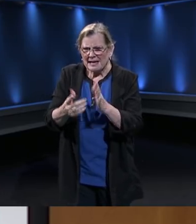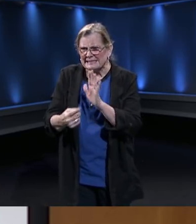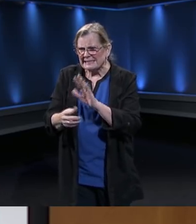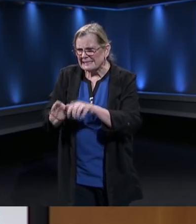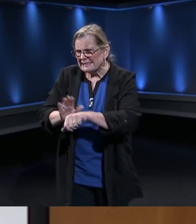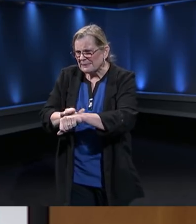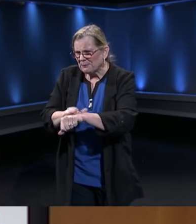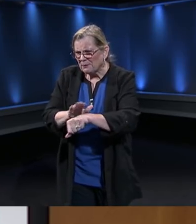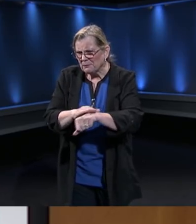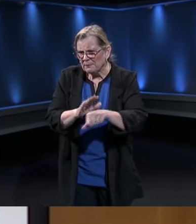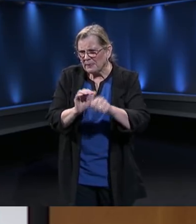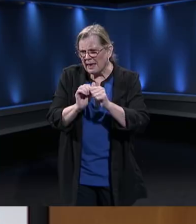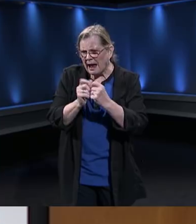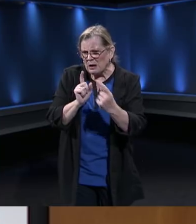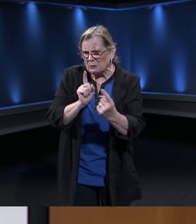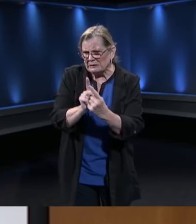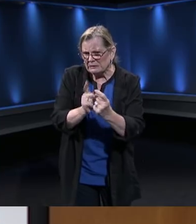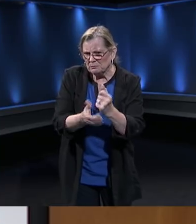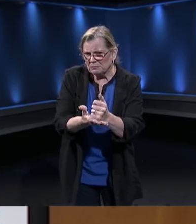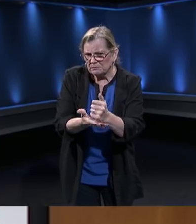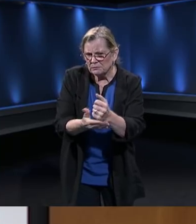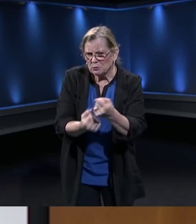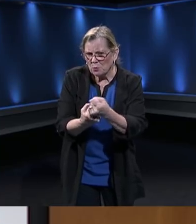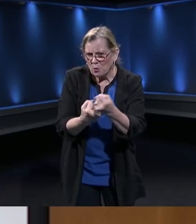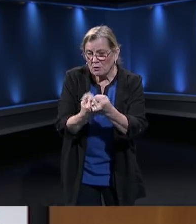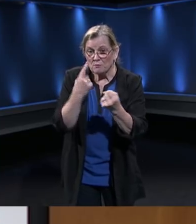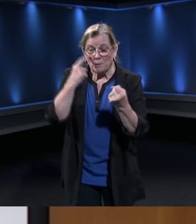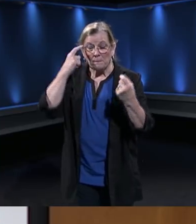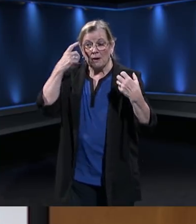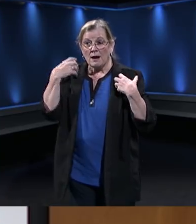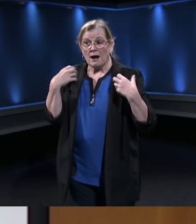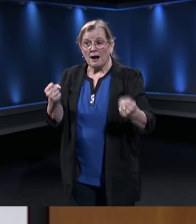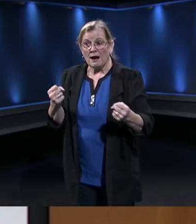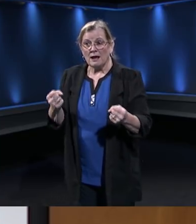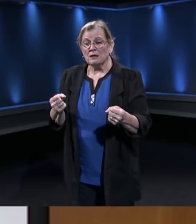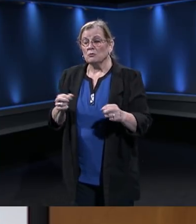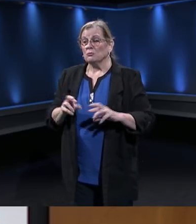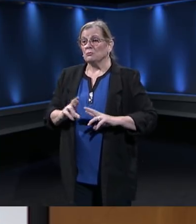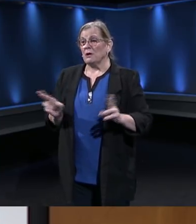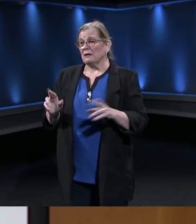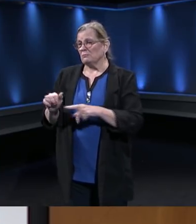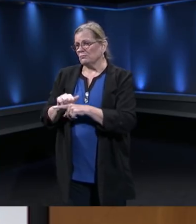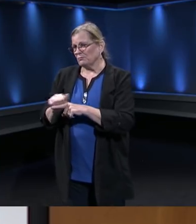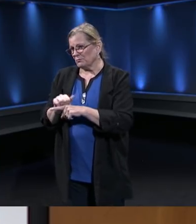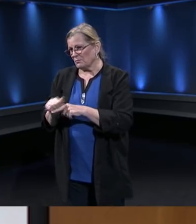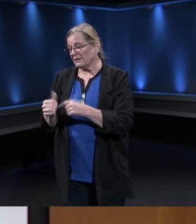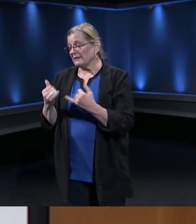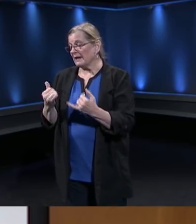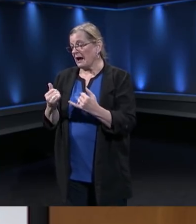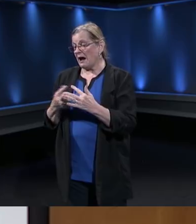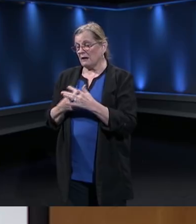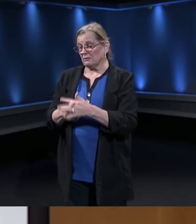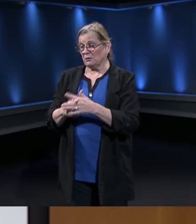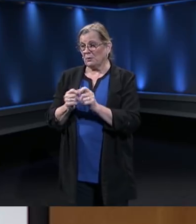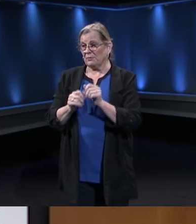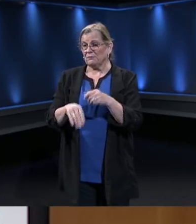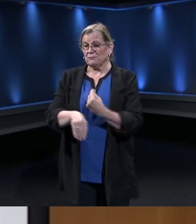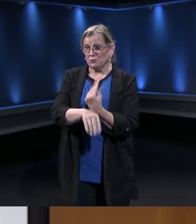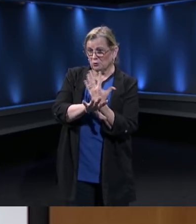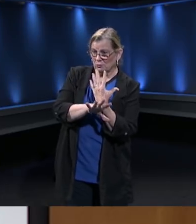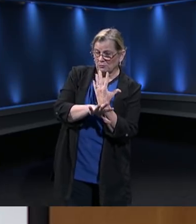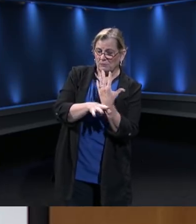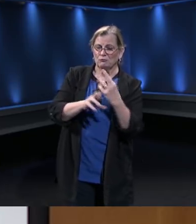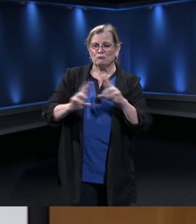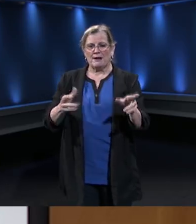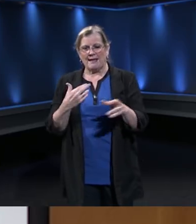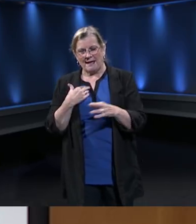mental health. And so it is a training that has now become virtual, thank goodness. I'm glad that we have that opportunity,